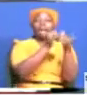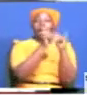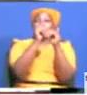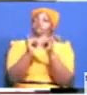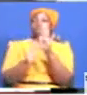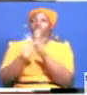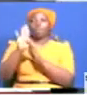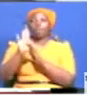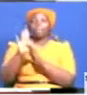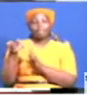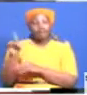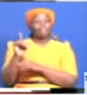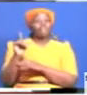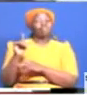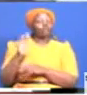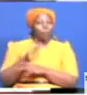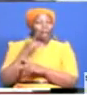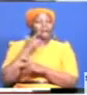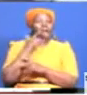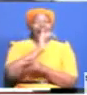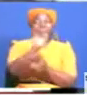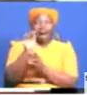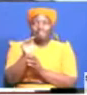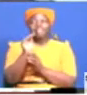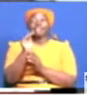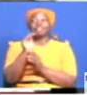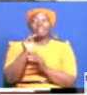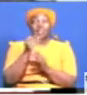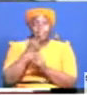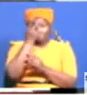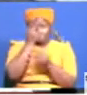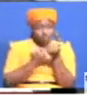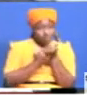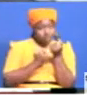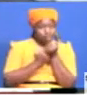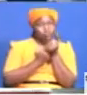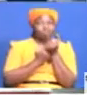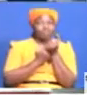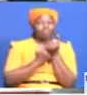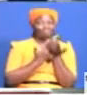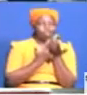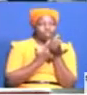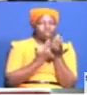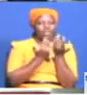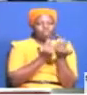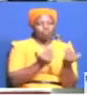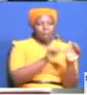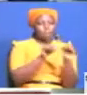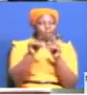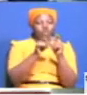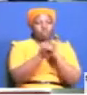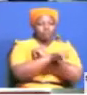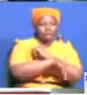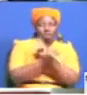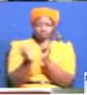development. Ruto hata hivyo alitoa wito kwa wazazi kuunga mkono mpito wa wanafunzi kutoka shule za msingi hadi junior secondary chini ya mfumo